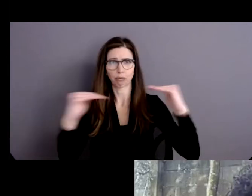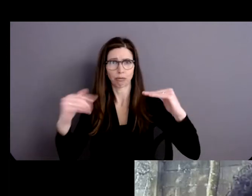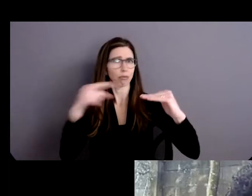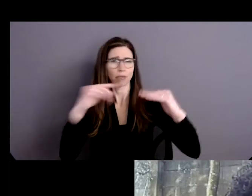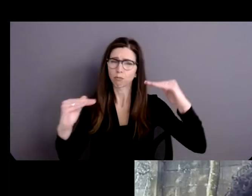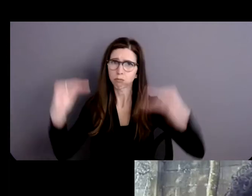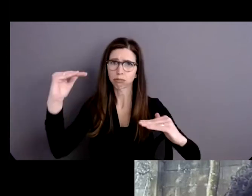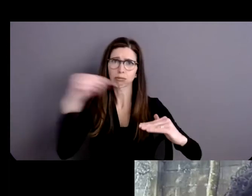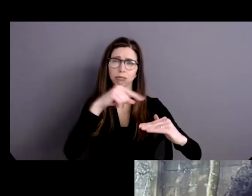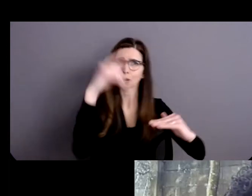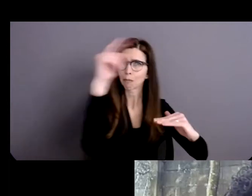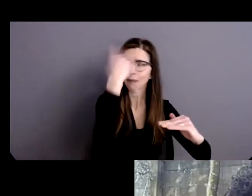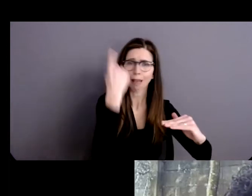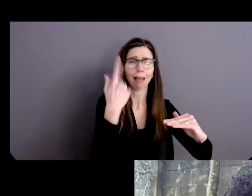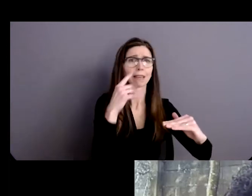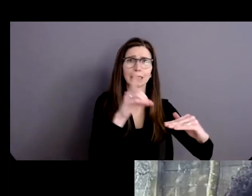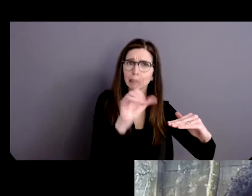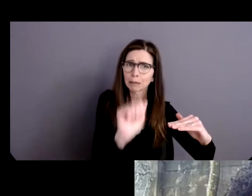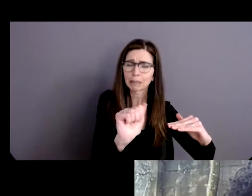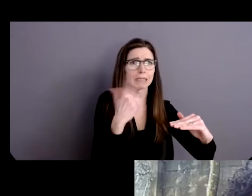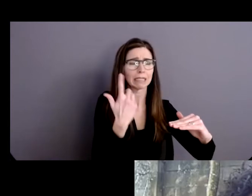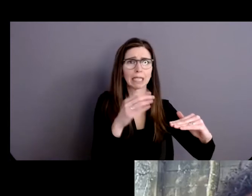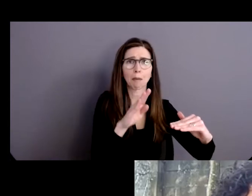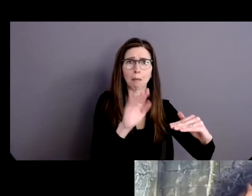living with chronic illness.